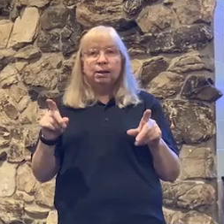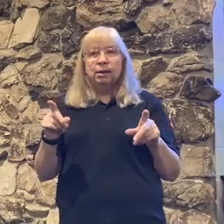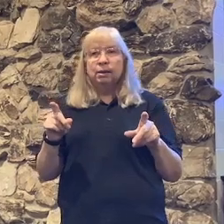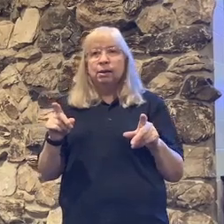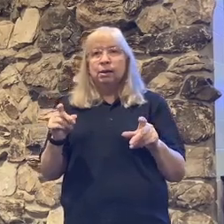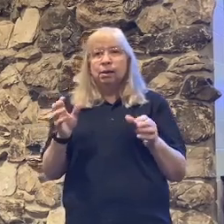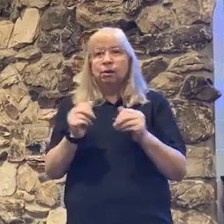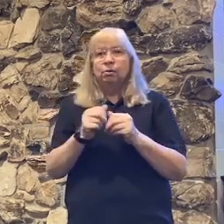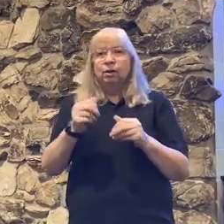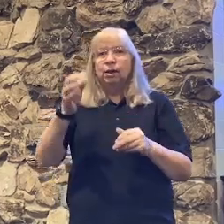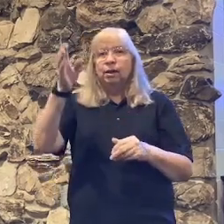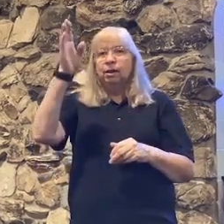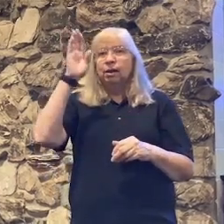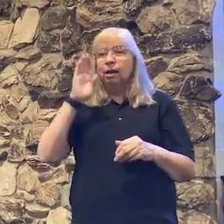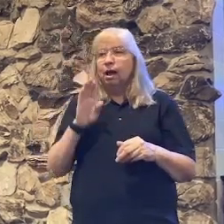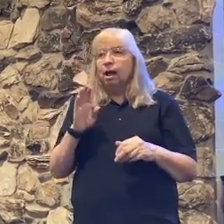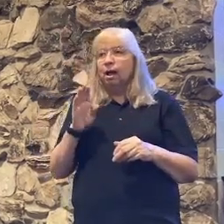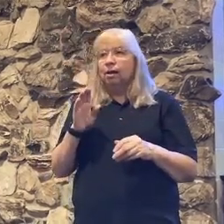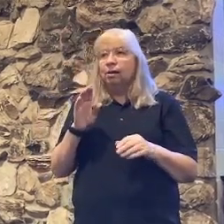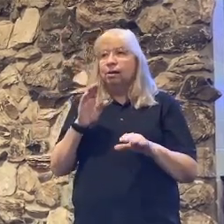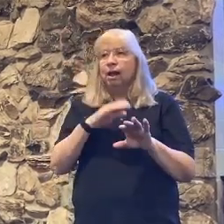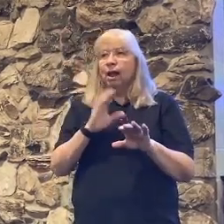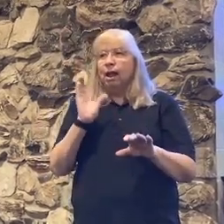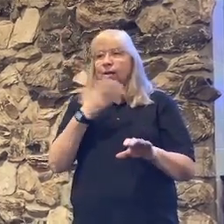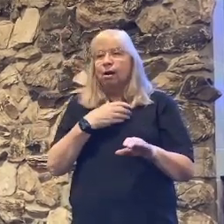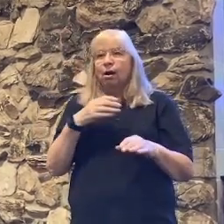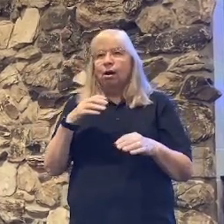with God and our son,